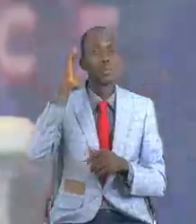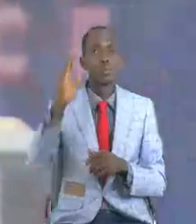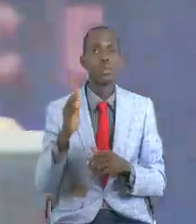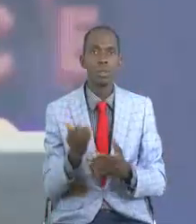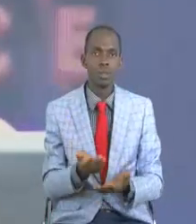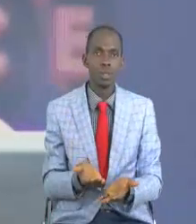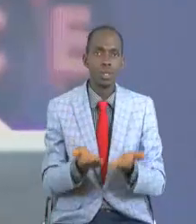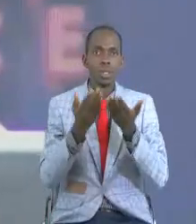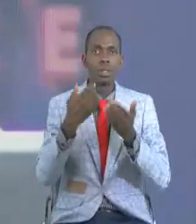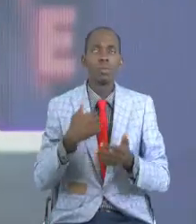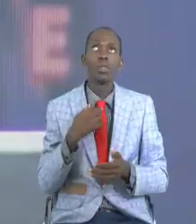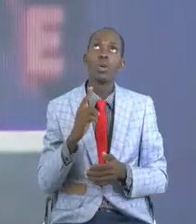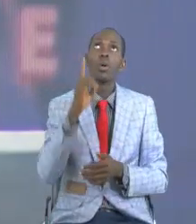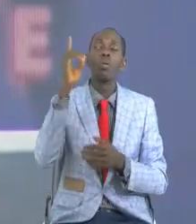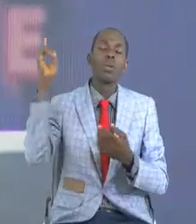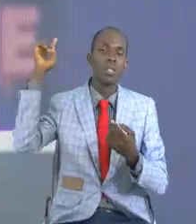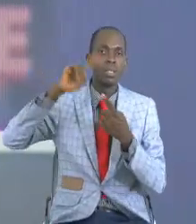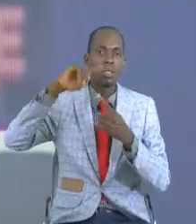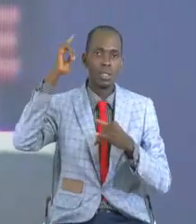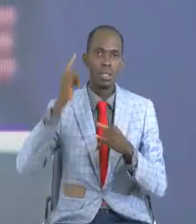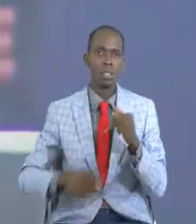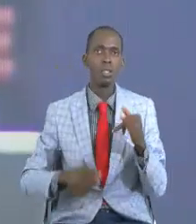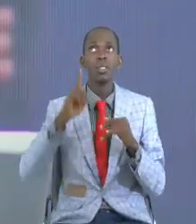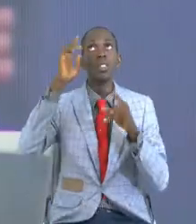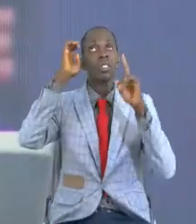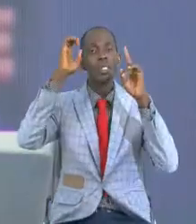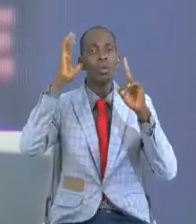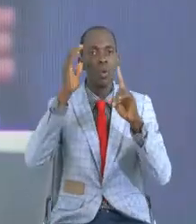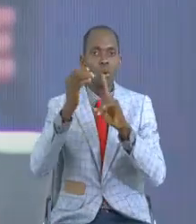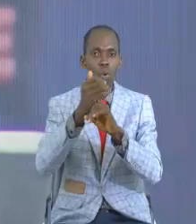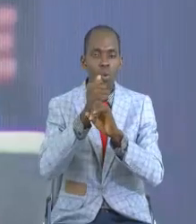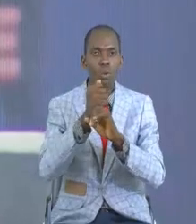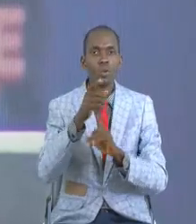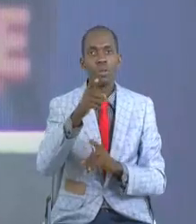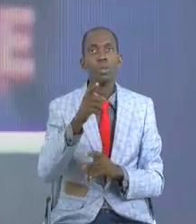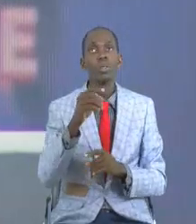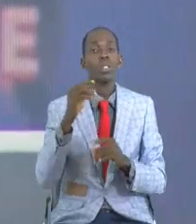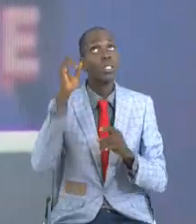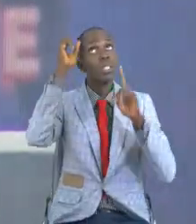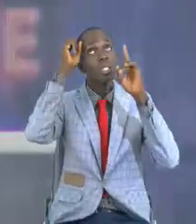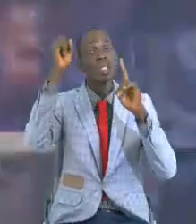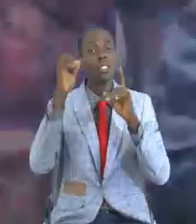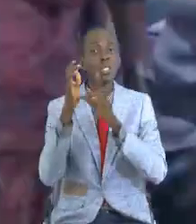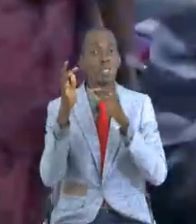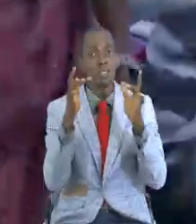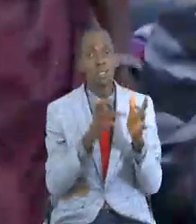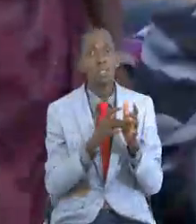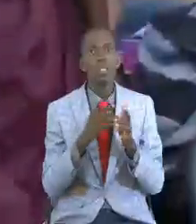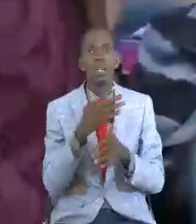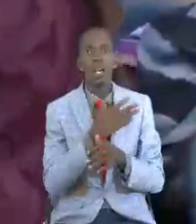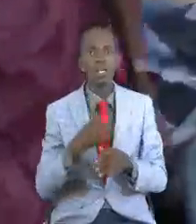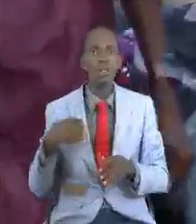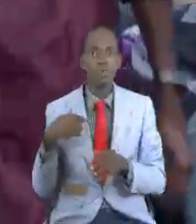the very end. He will hold you. He will hold you. It's Jesus, and we have the